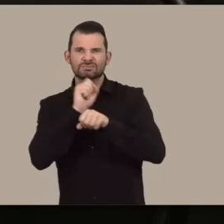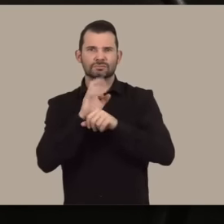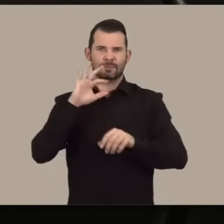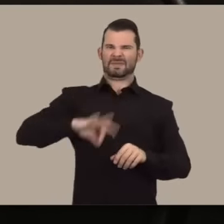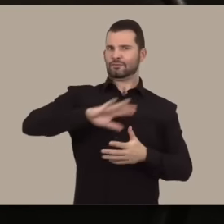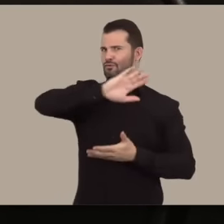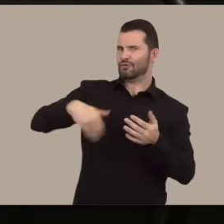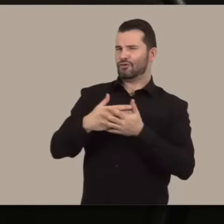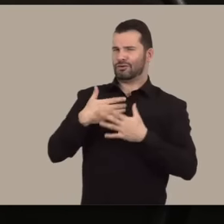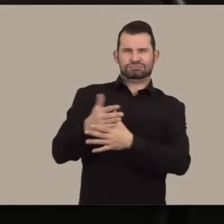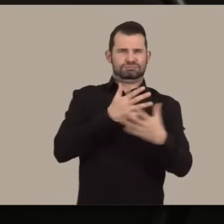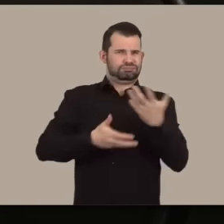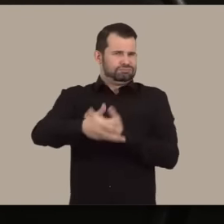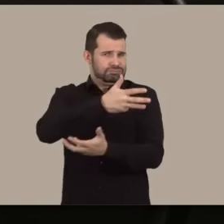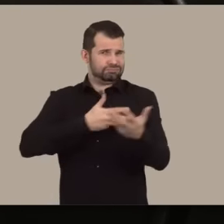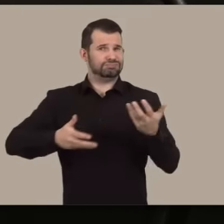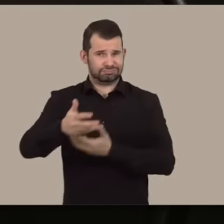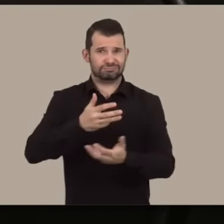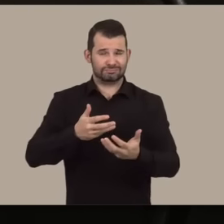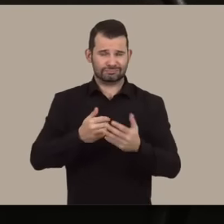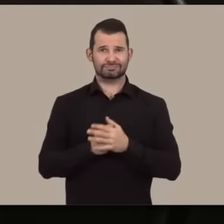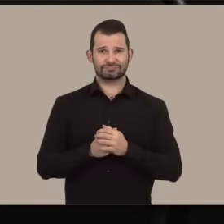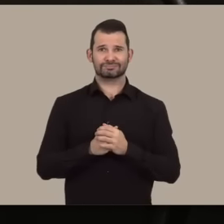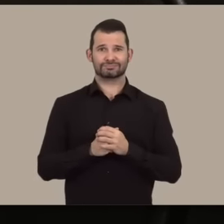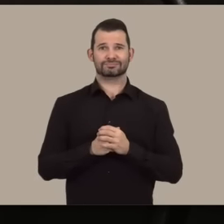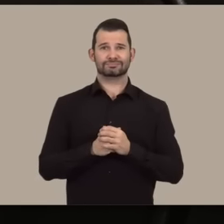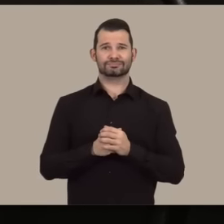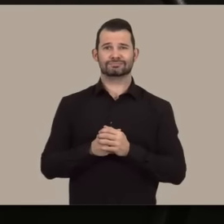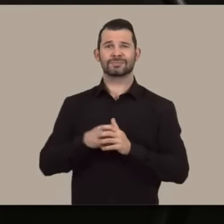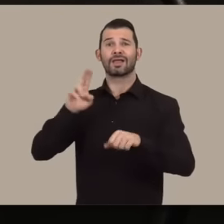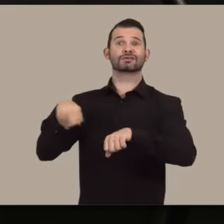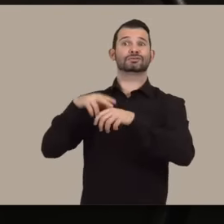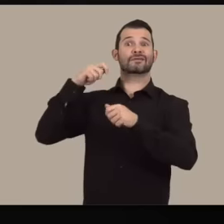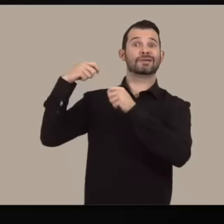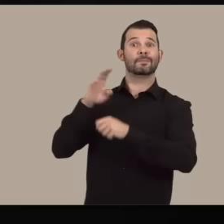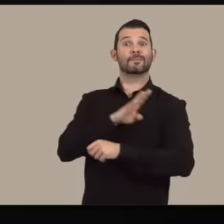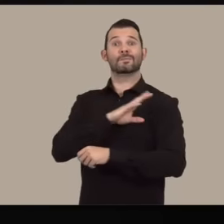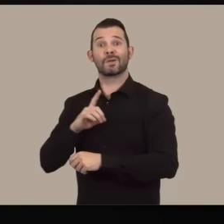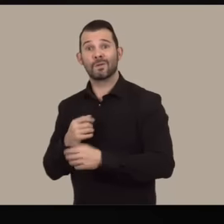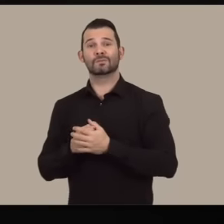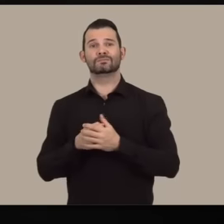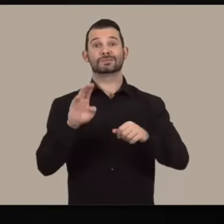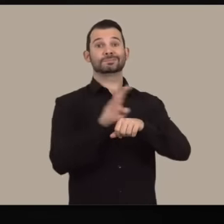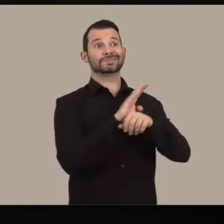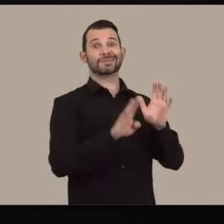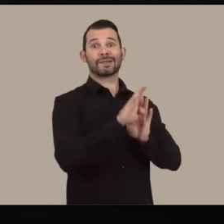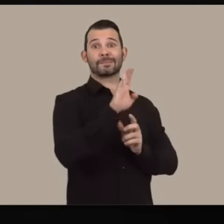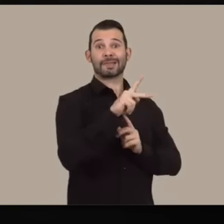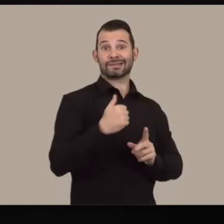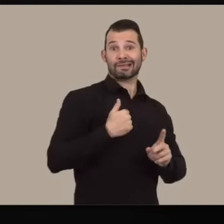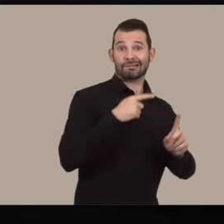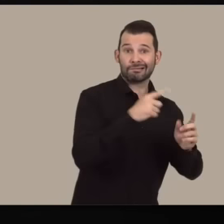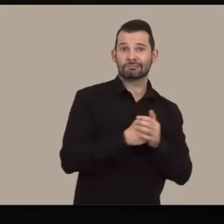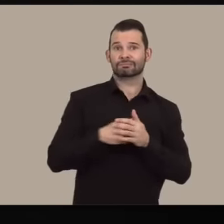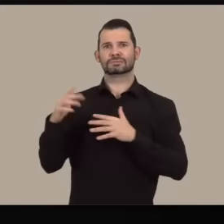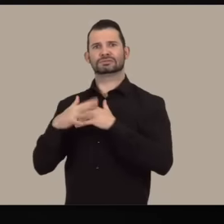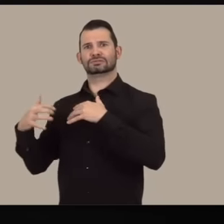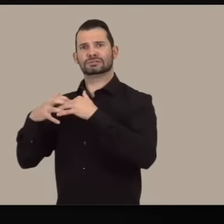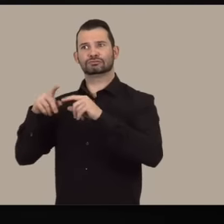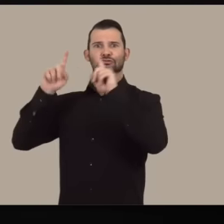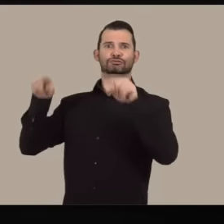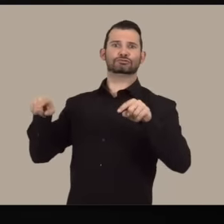collaborating, sharing insights and information that will benefit everyone. The National Film Board, the Business Development Bank